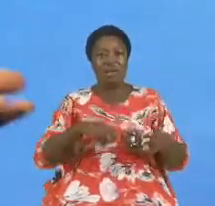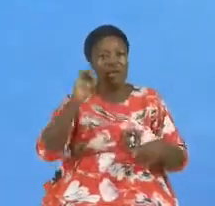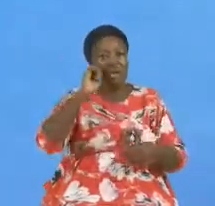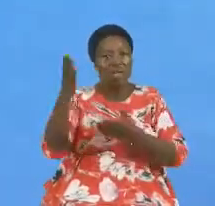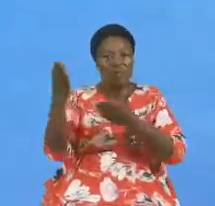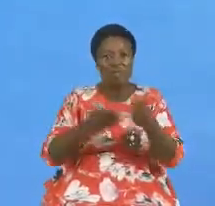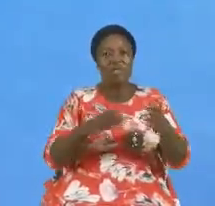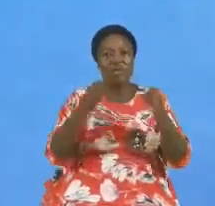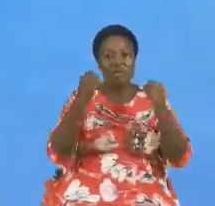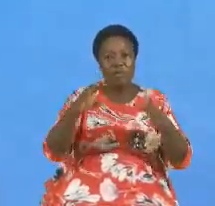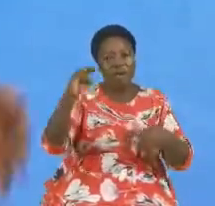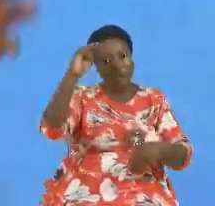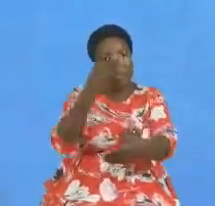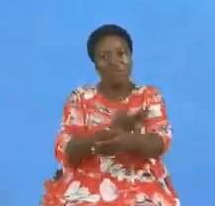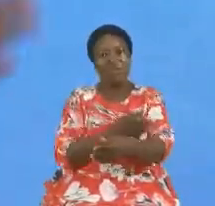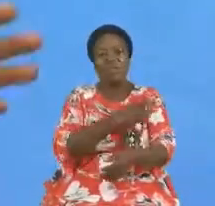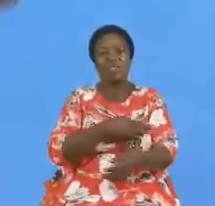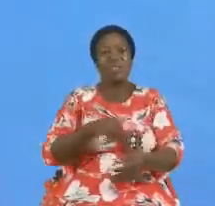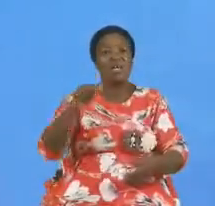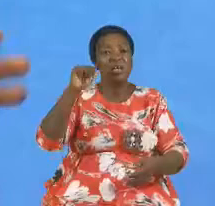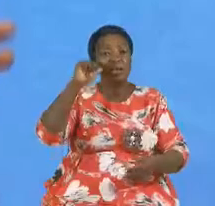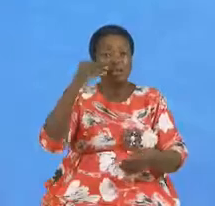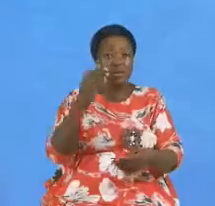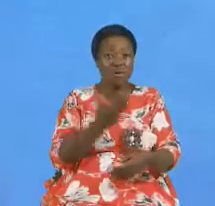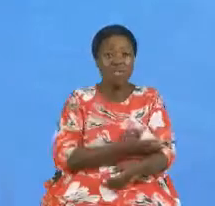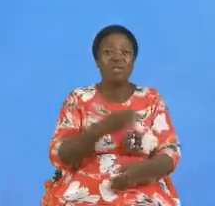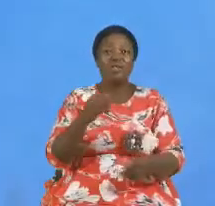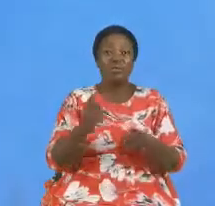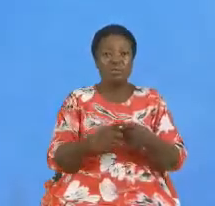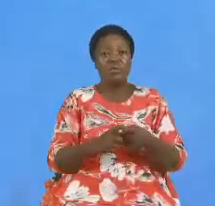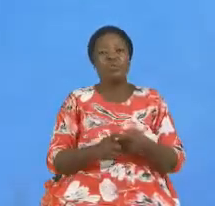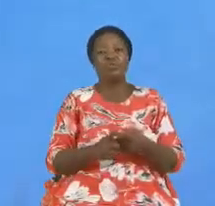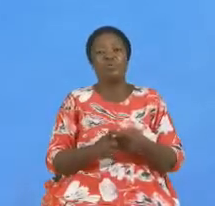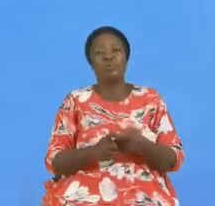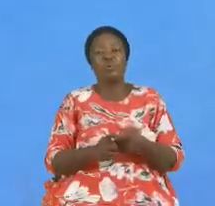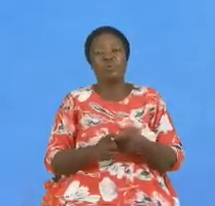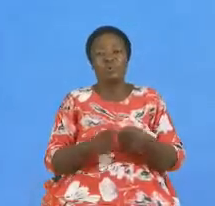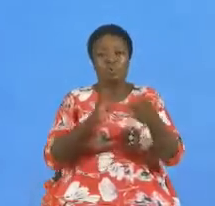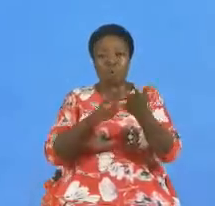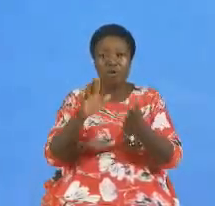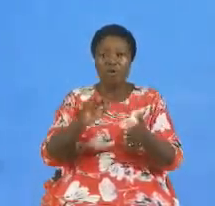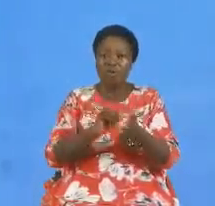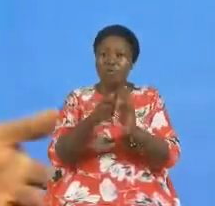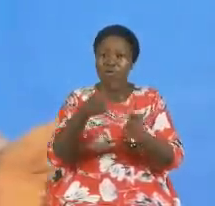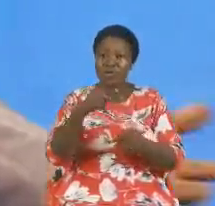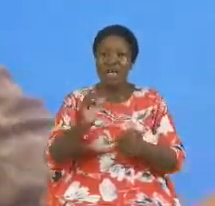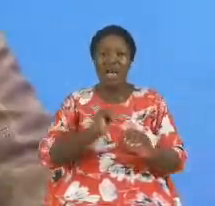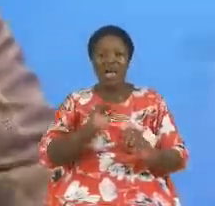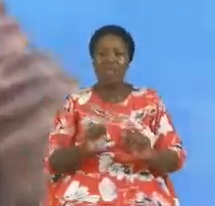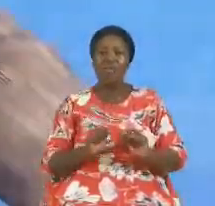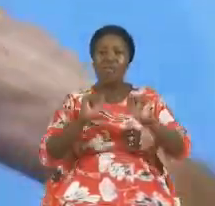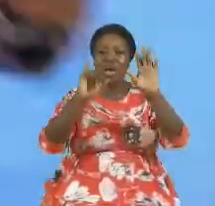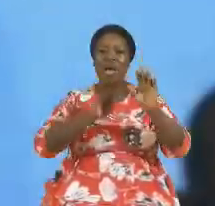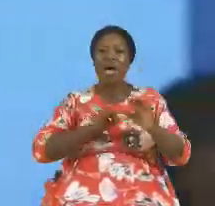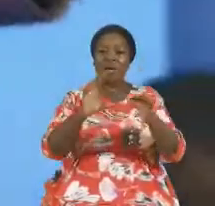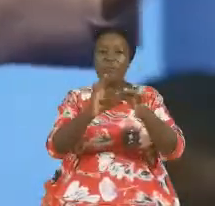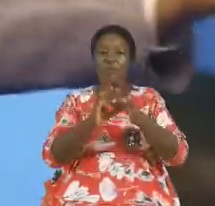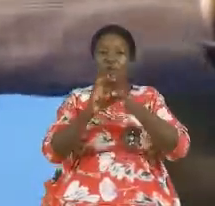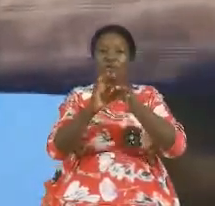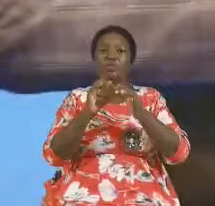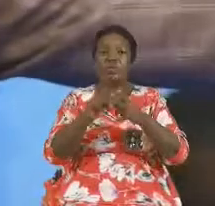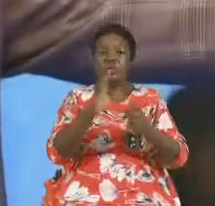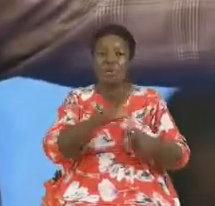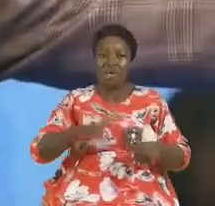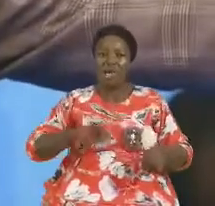who give their lives to the Lord, he brings many sons and daughters unto glory. Those who say, I